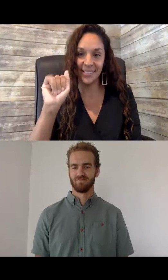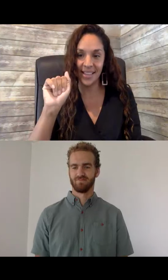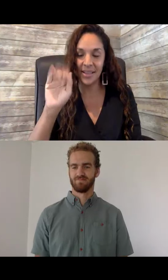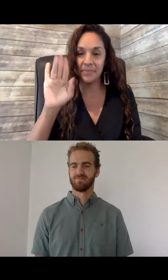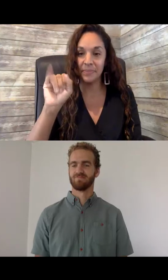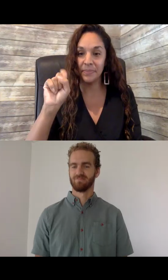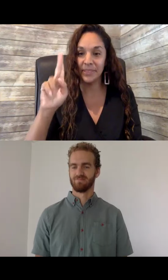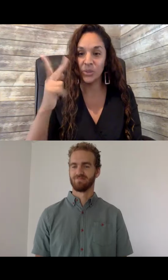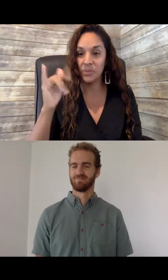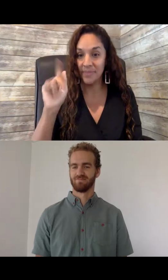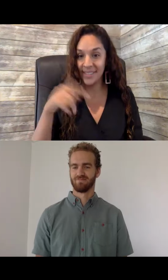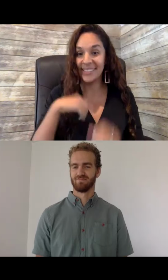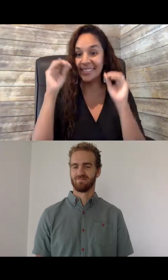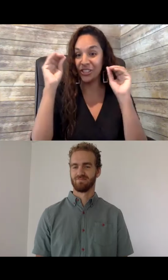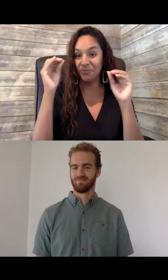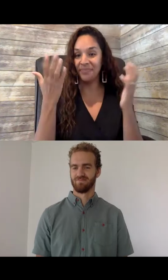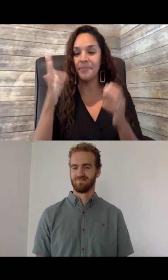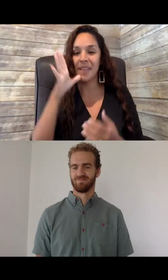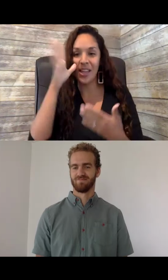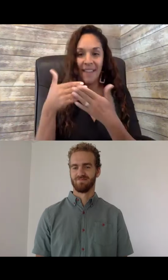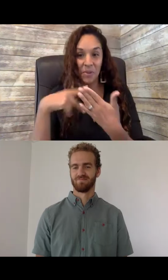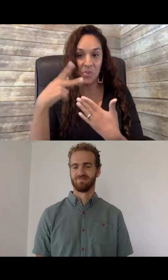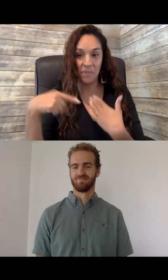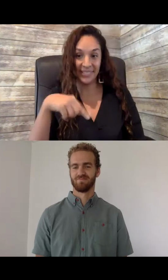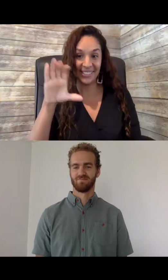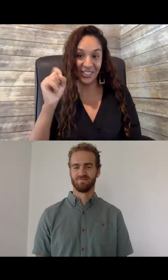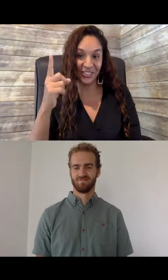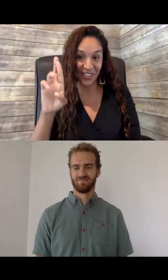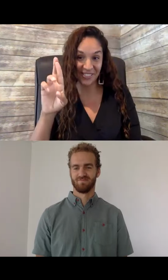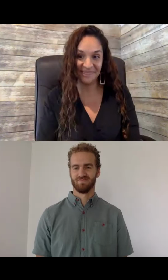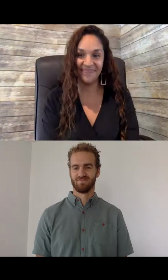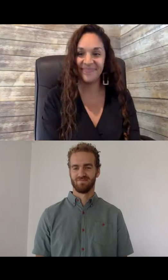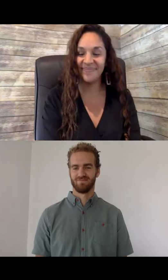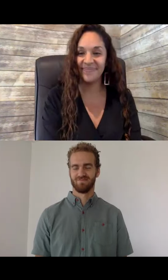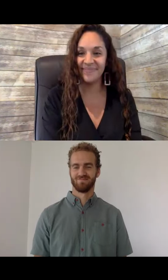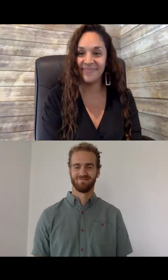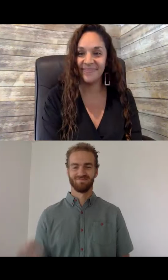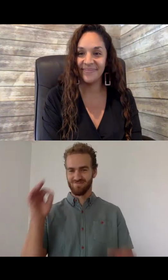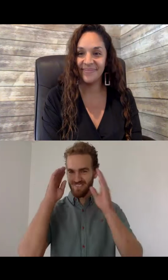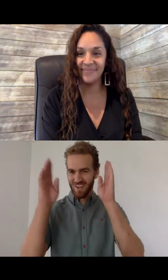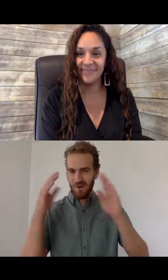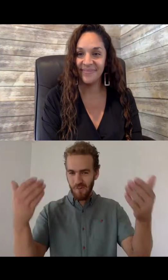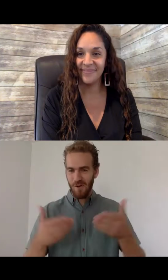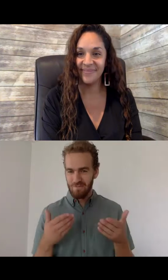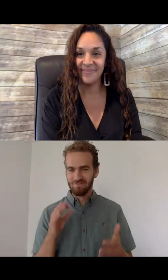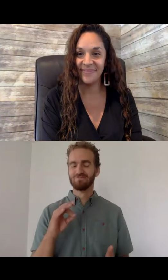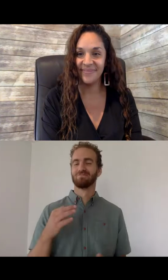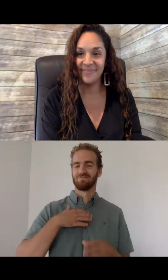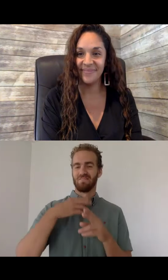Jessica Valencia-Biskupiak, and I teach the Parent-Infant Program here at California School for the Deaf Riverside.